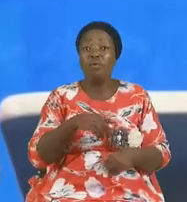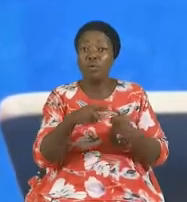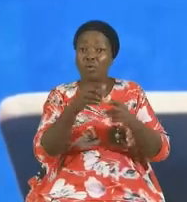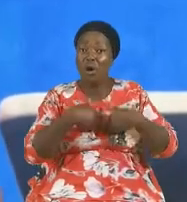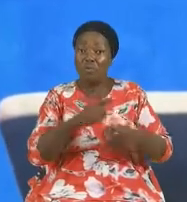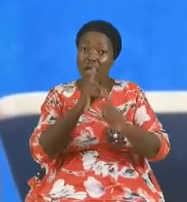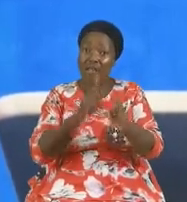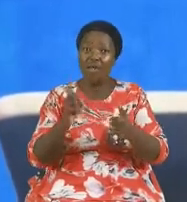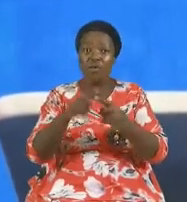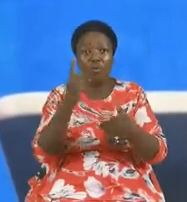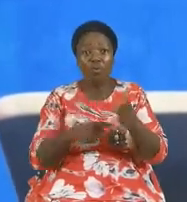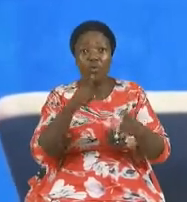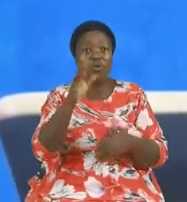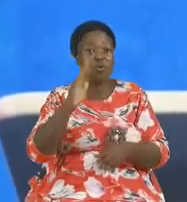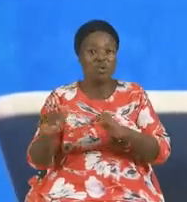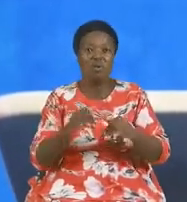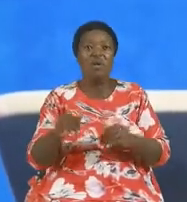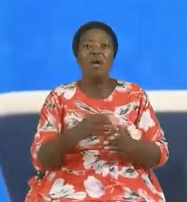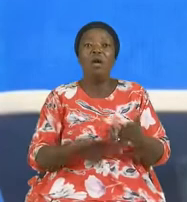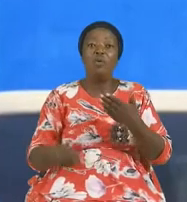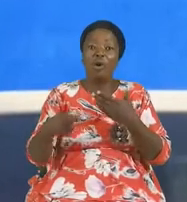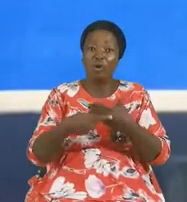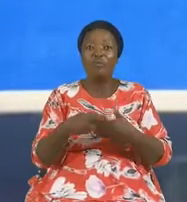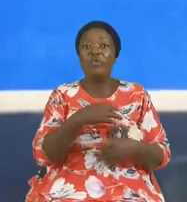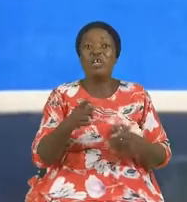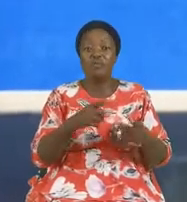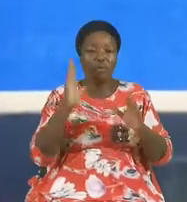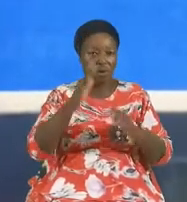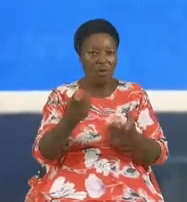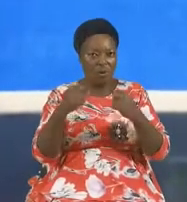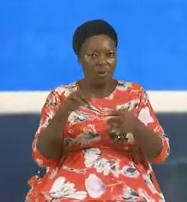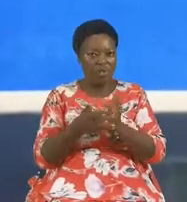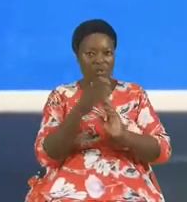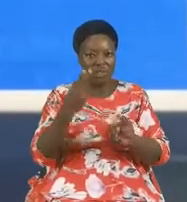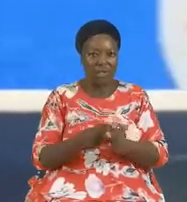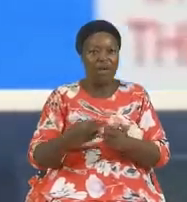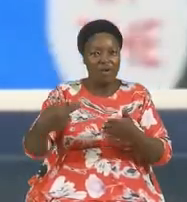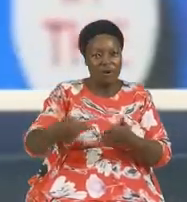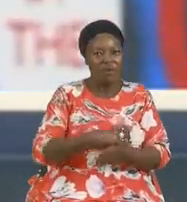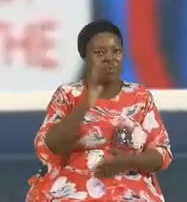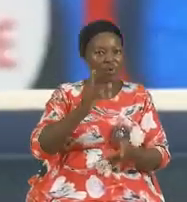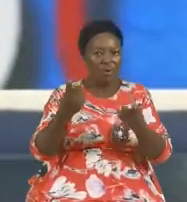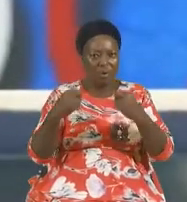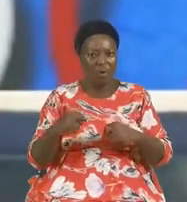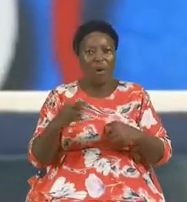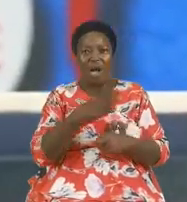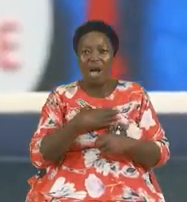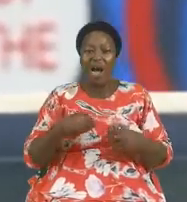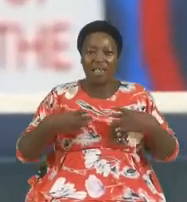shall we do? And then when you have the answers to what you will do, recovery will